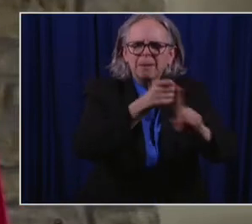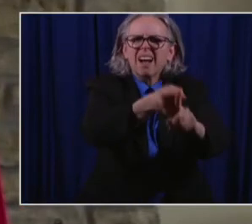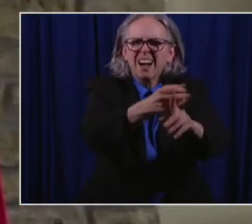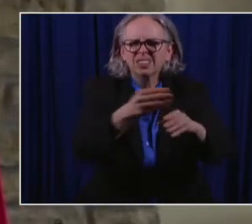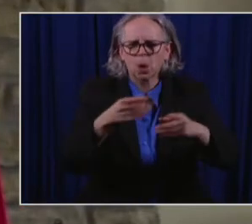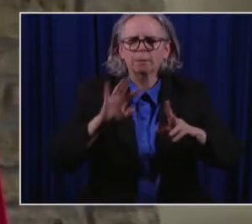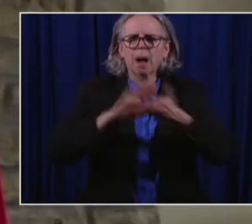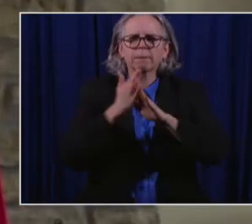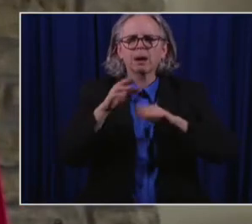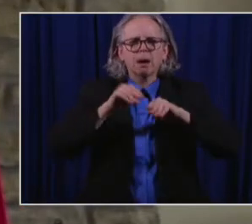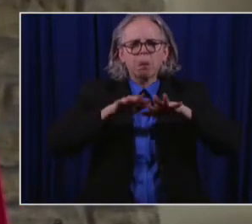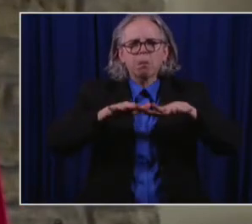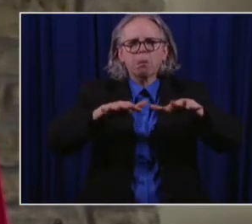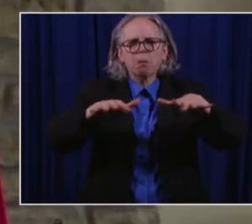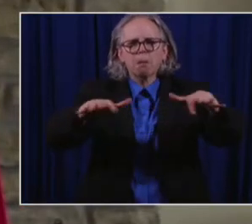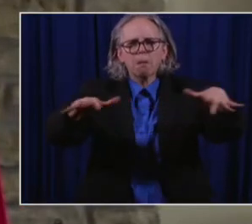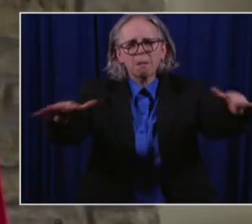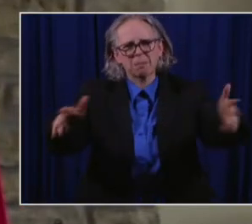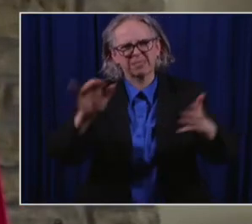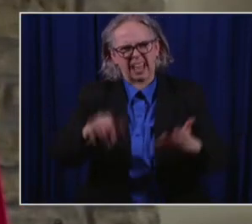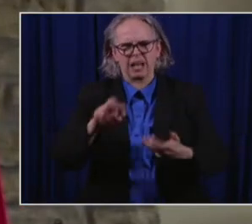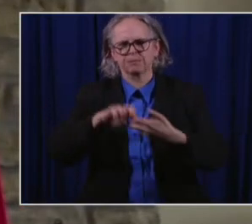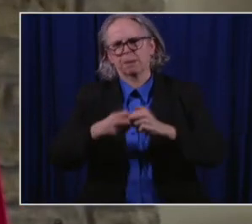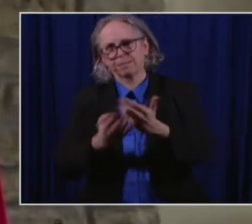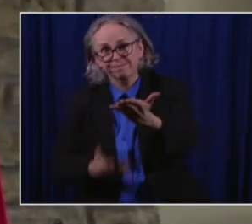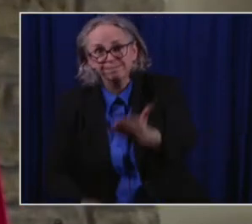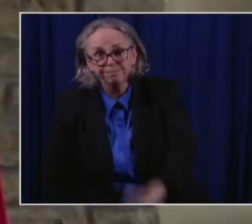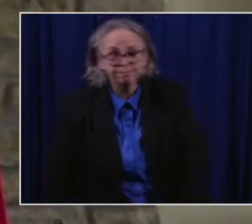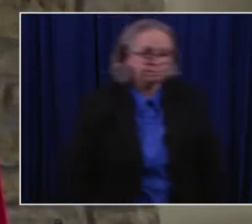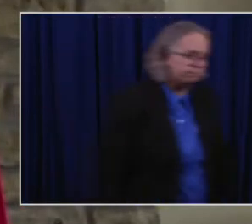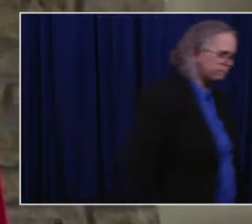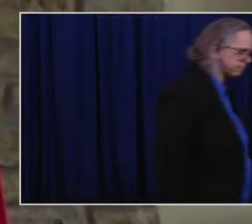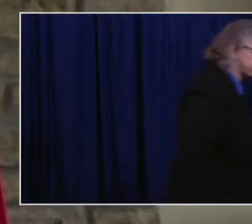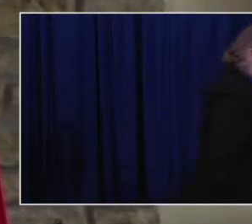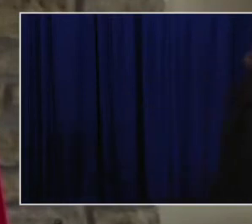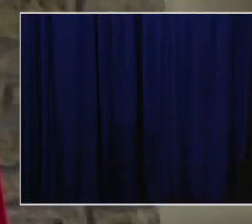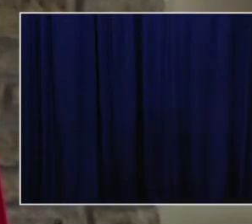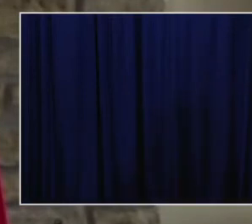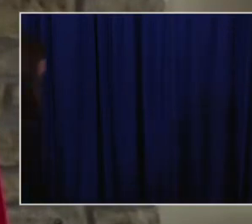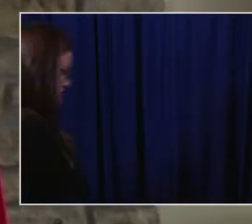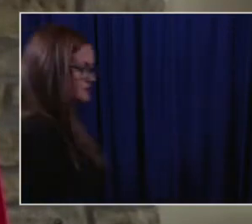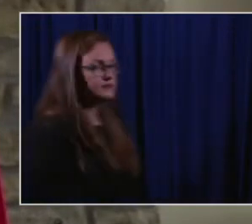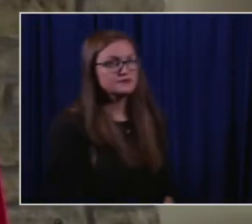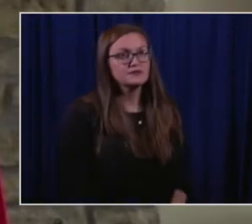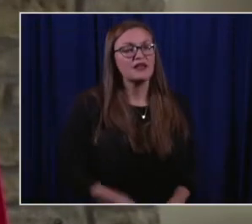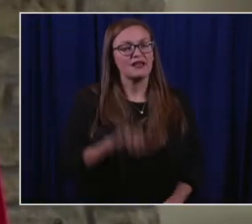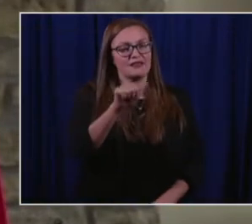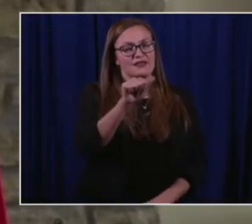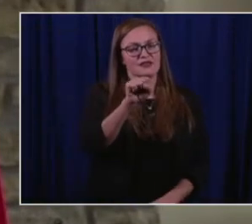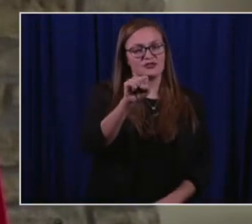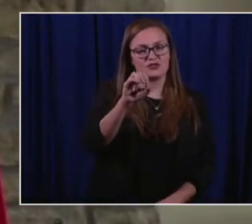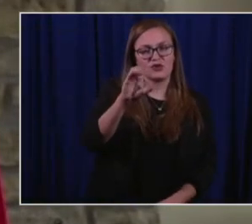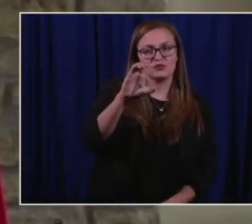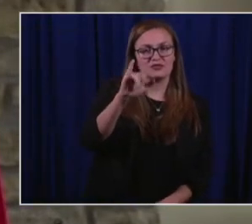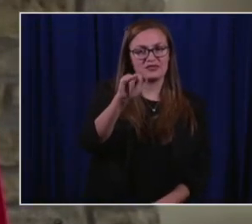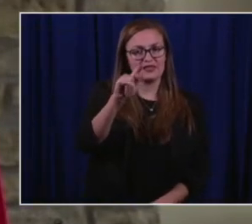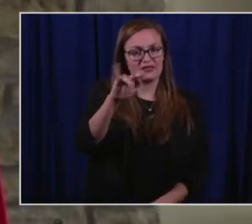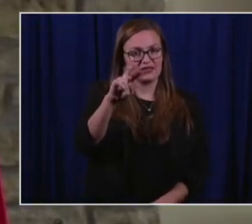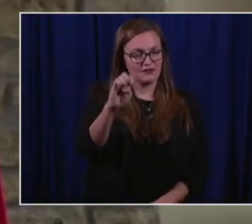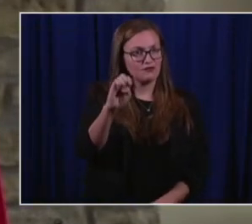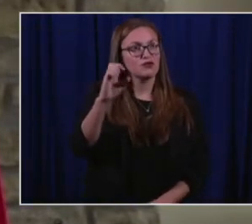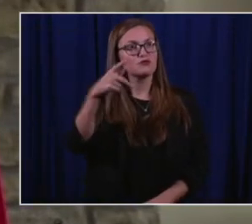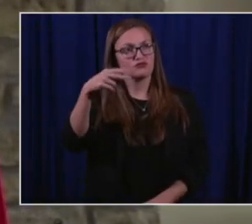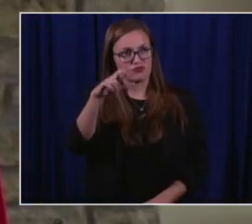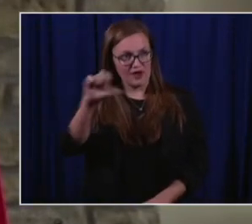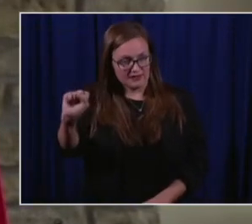Next question is from Farnoosh Amiri at the Associated Press. Hi, Governor. I also wanted to extend my